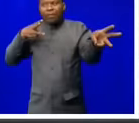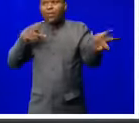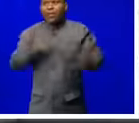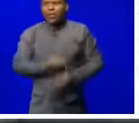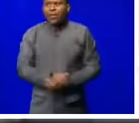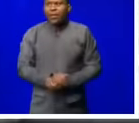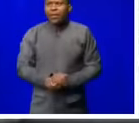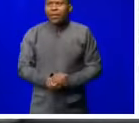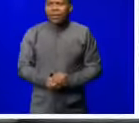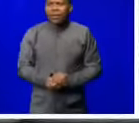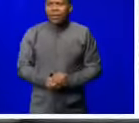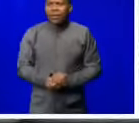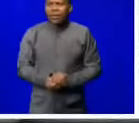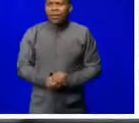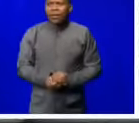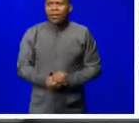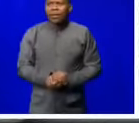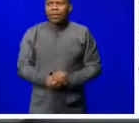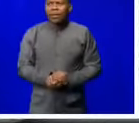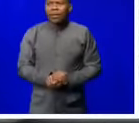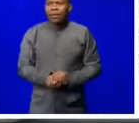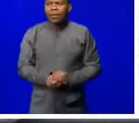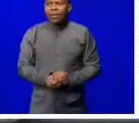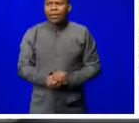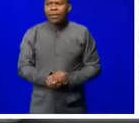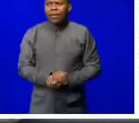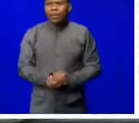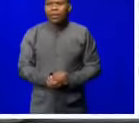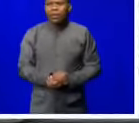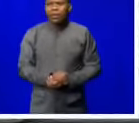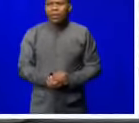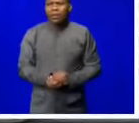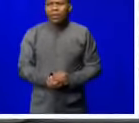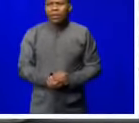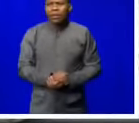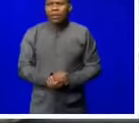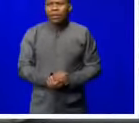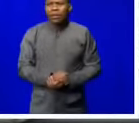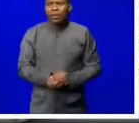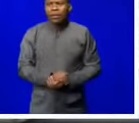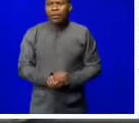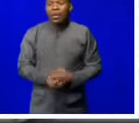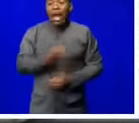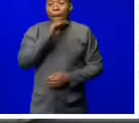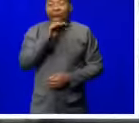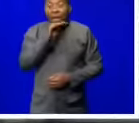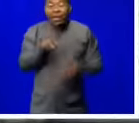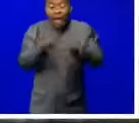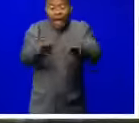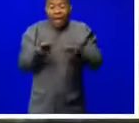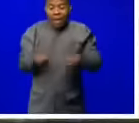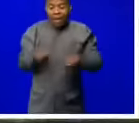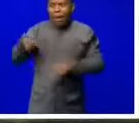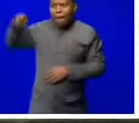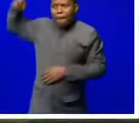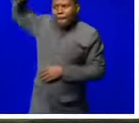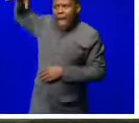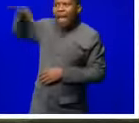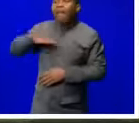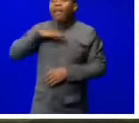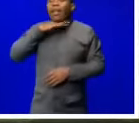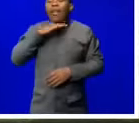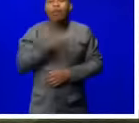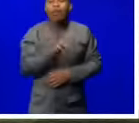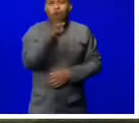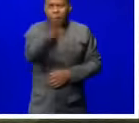with the three lines that move across. And that just means that there'll be a strengthening of that area, at the same time also distributing